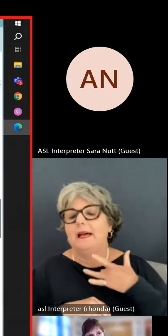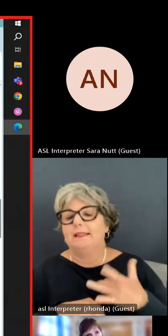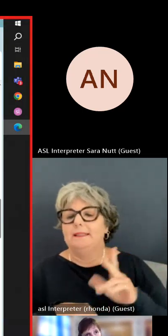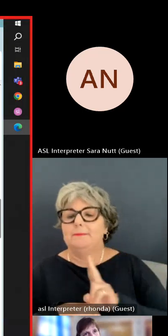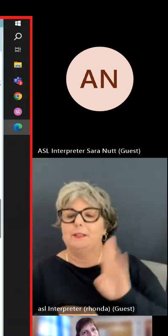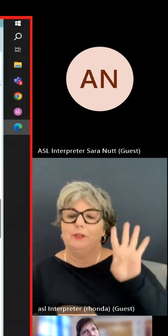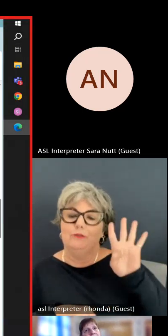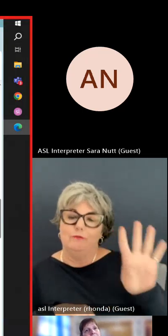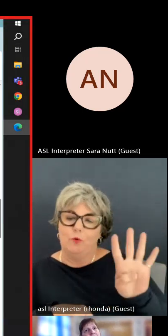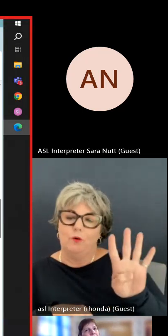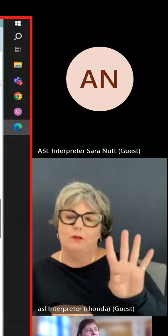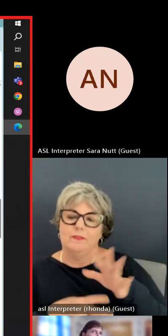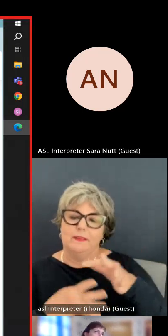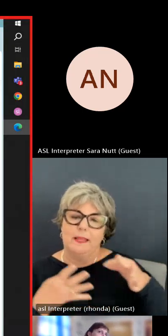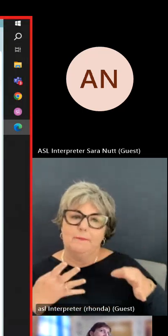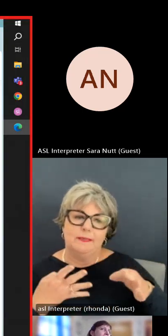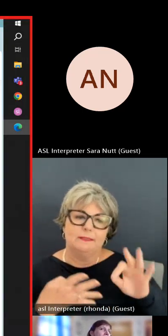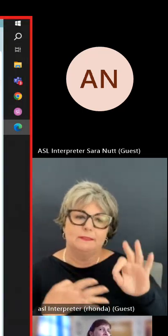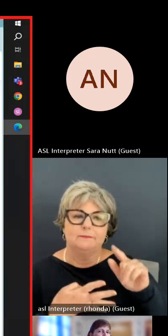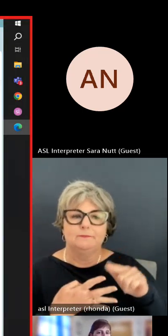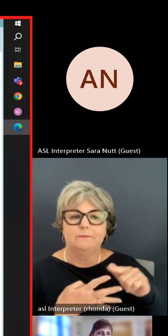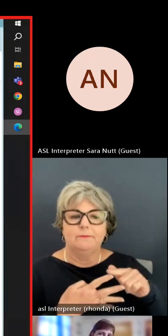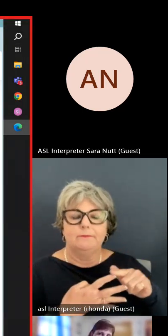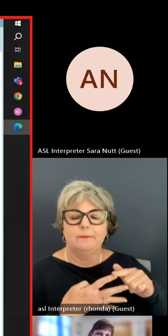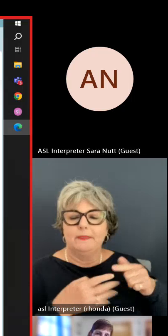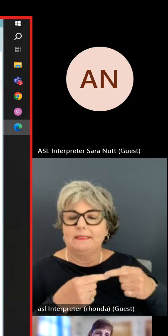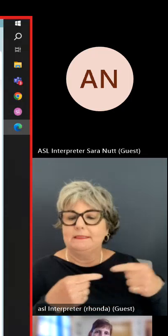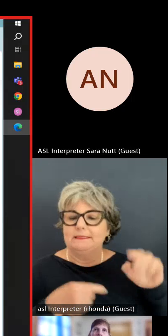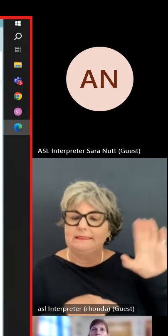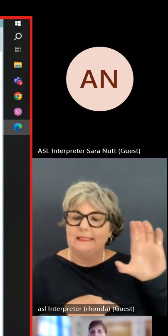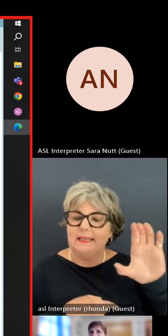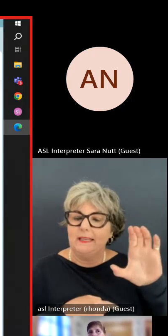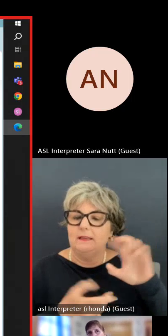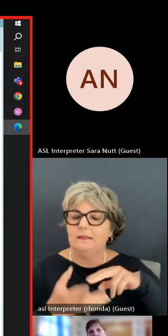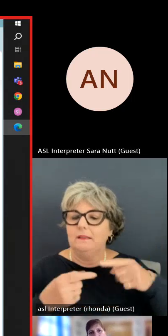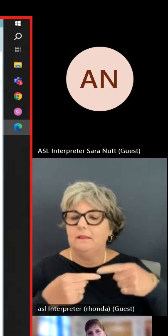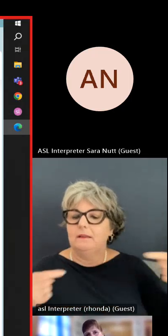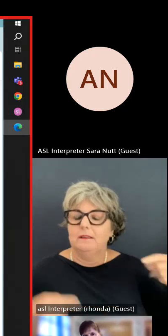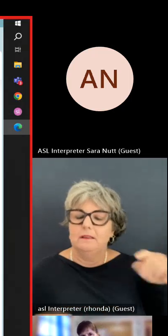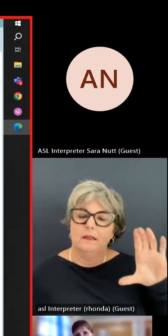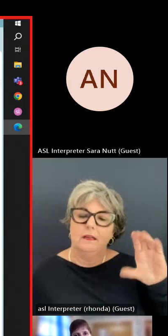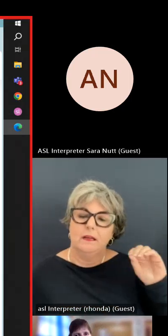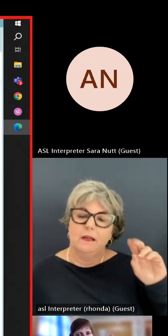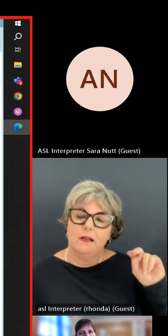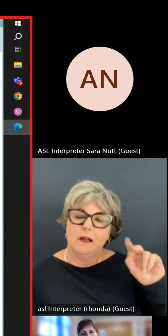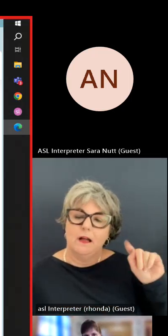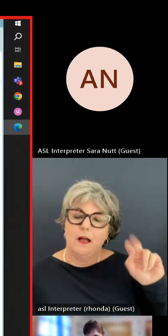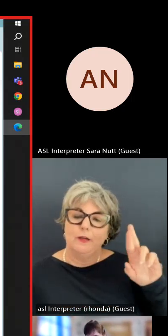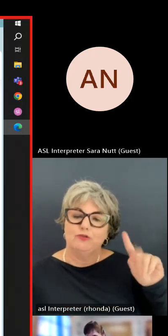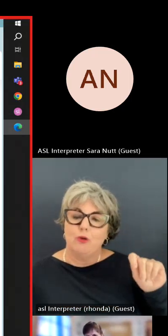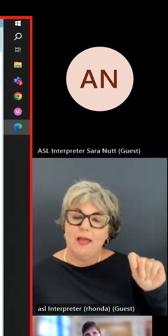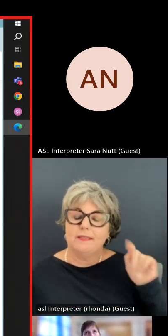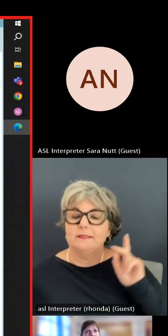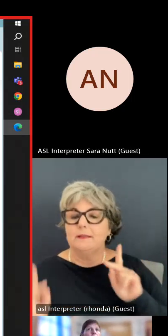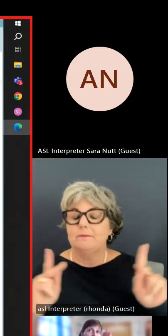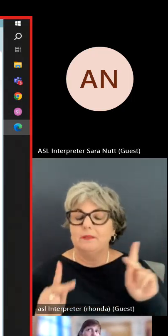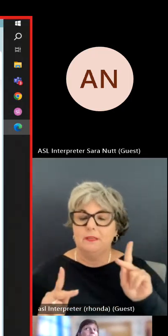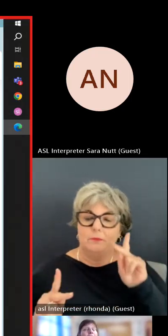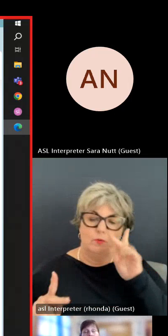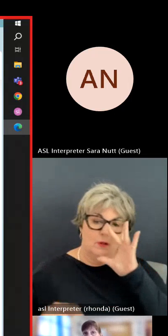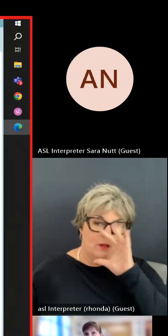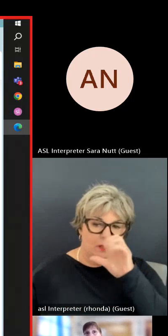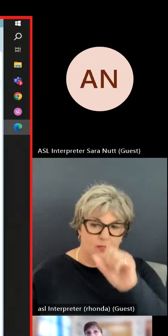I've chosen. And the first one is contrast. When you use contrast, that will draw attention